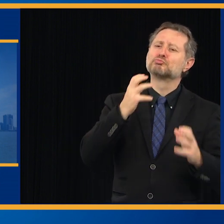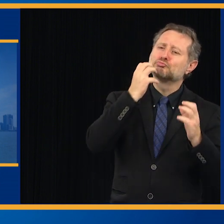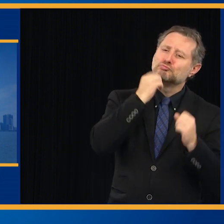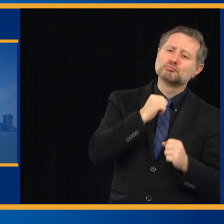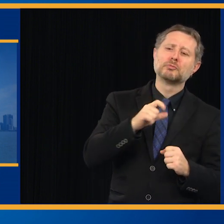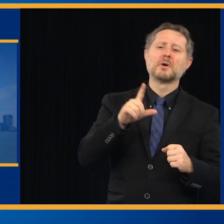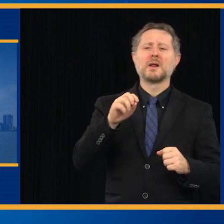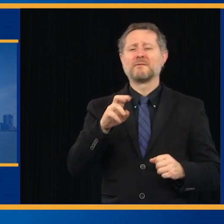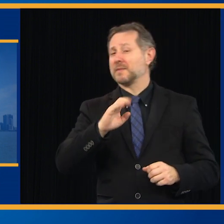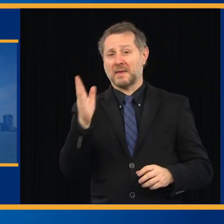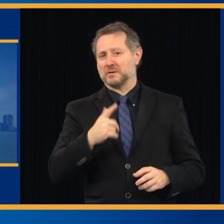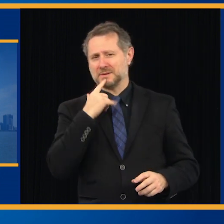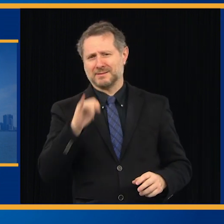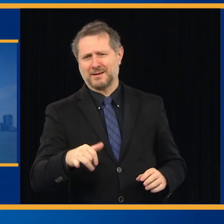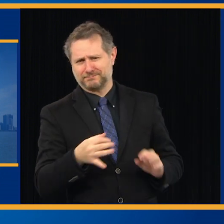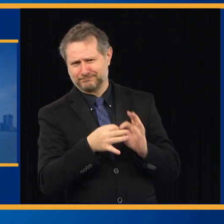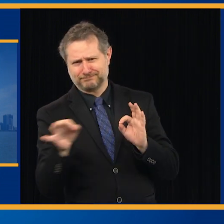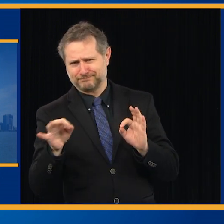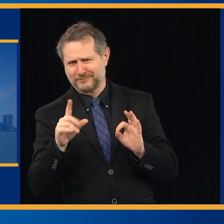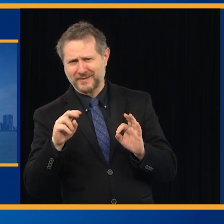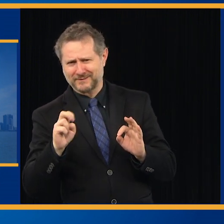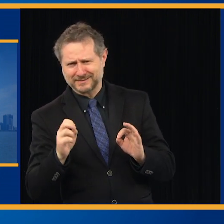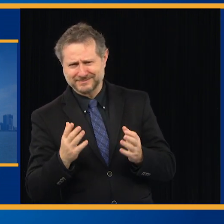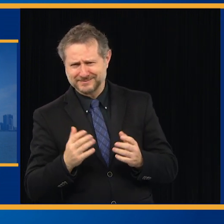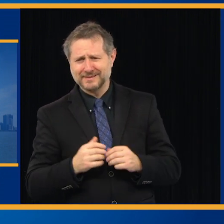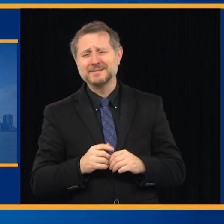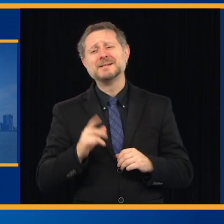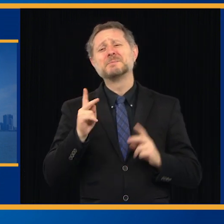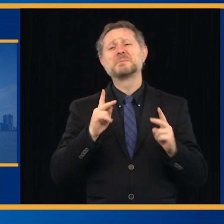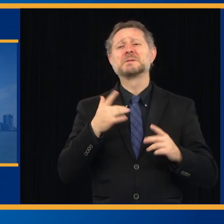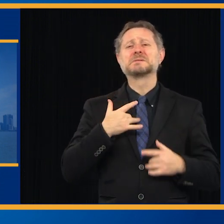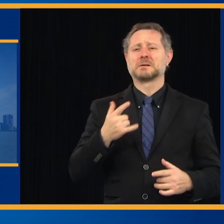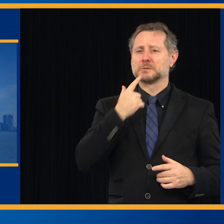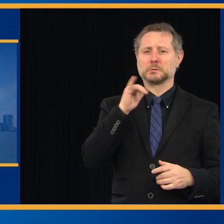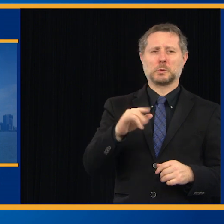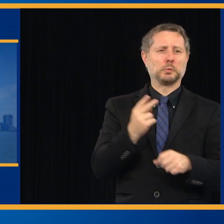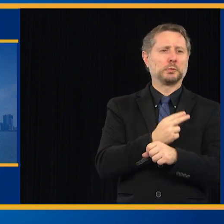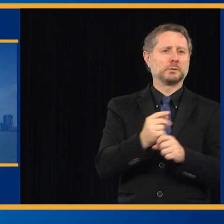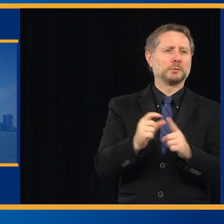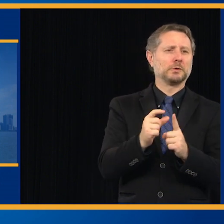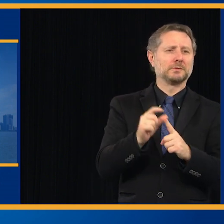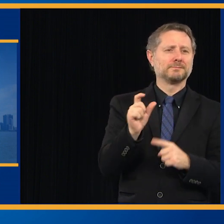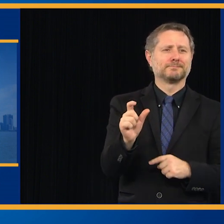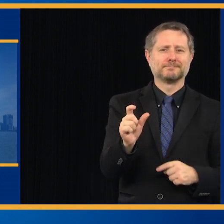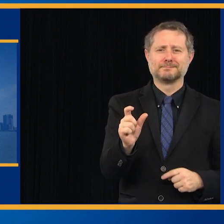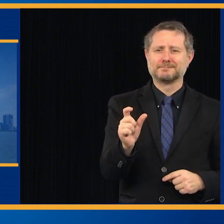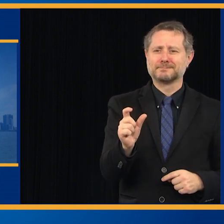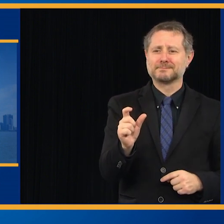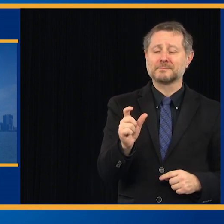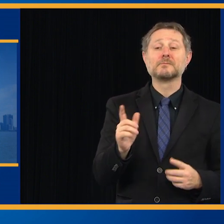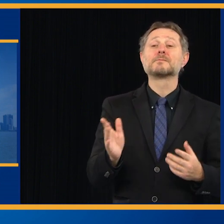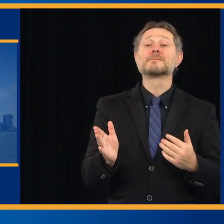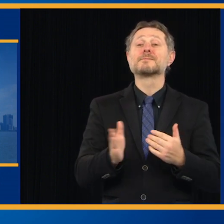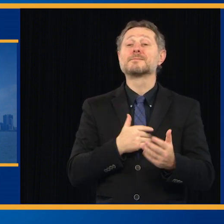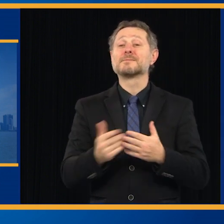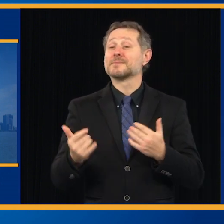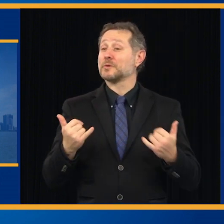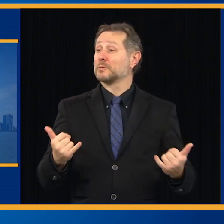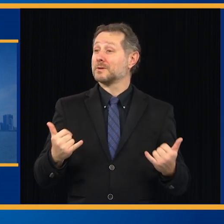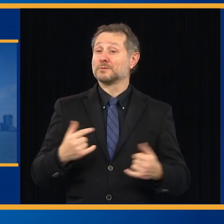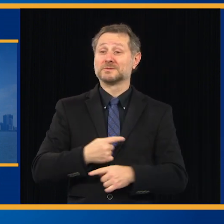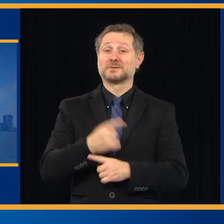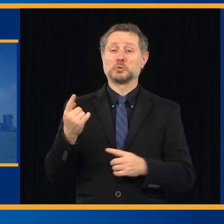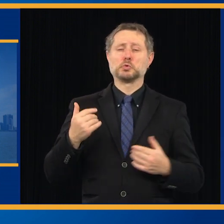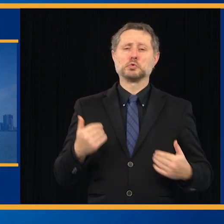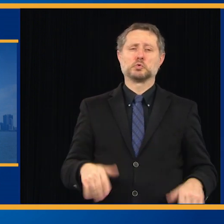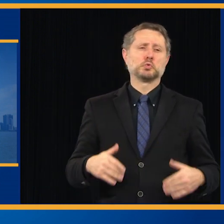never hear a lot of people talk about loving or love. But at this time, where we are all going through